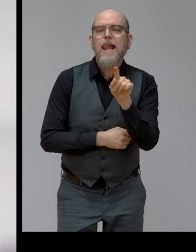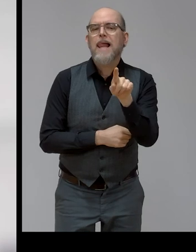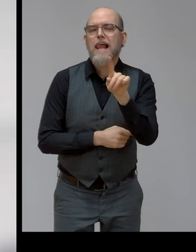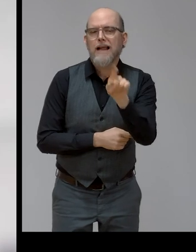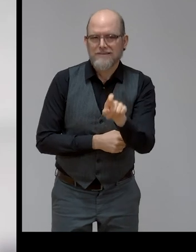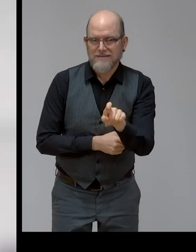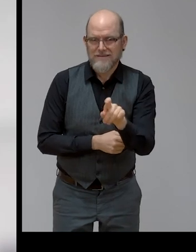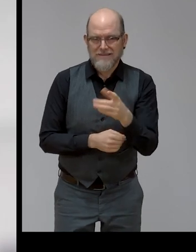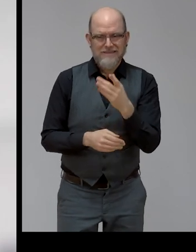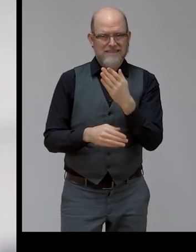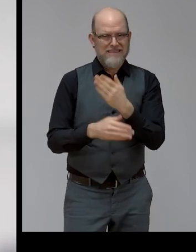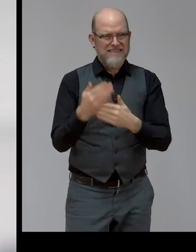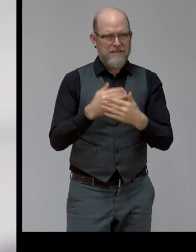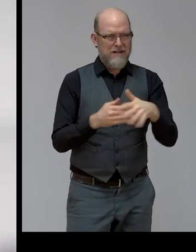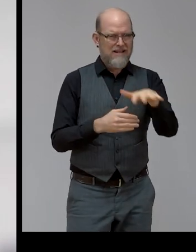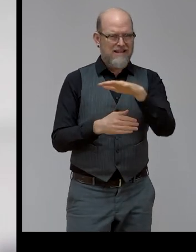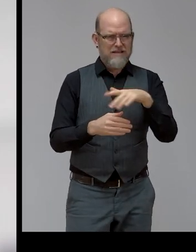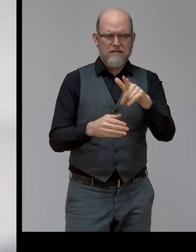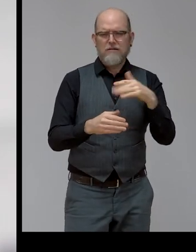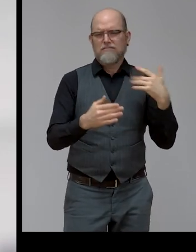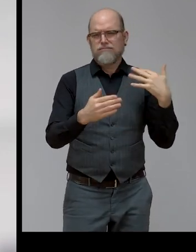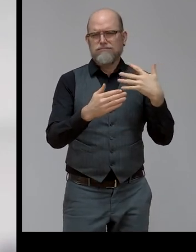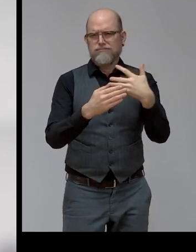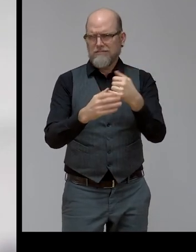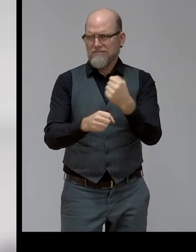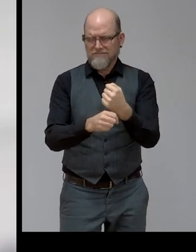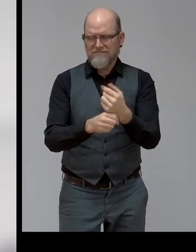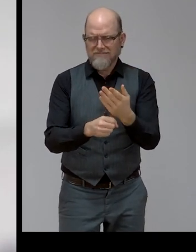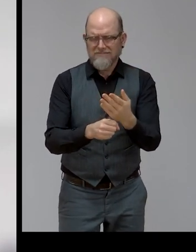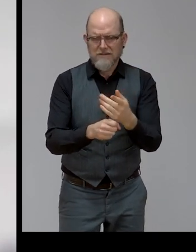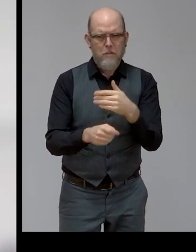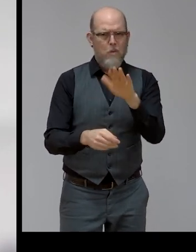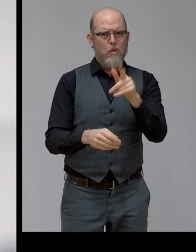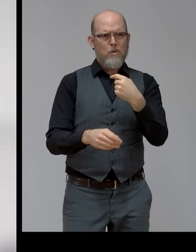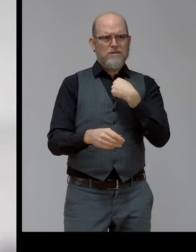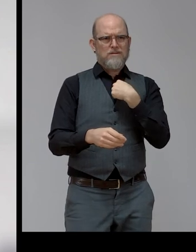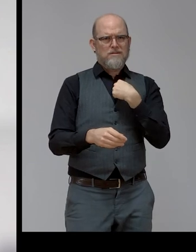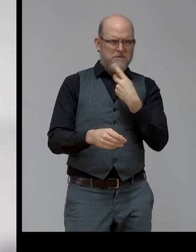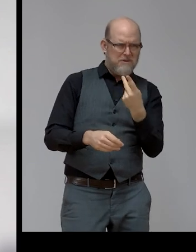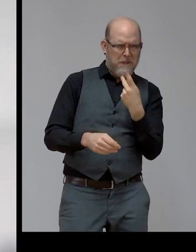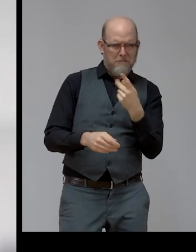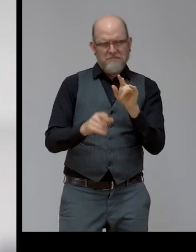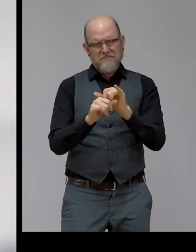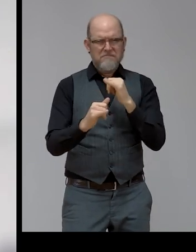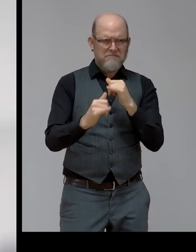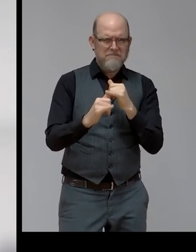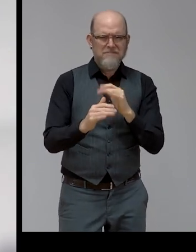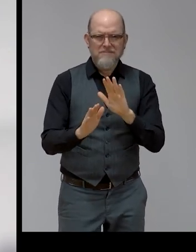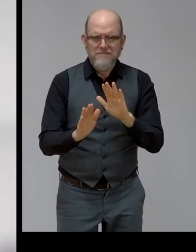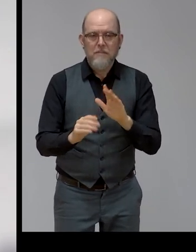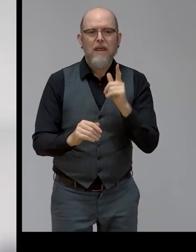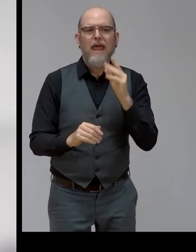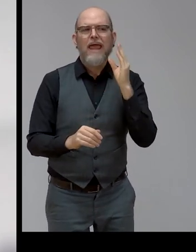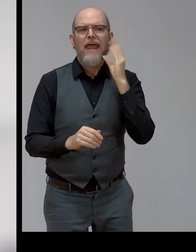for a long time as well. And I was wondering, what were, you know, the highlights of your experience